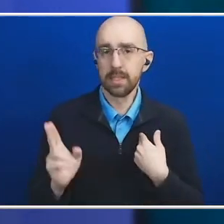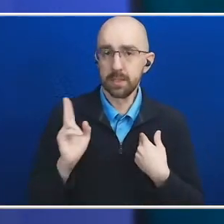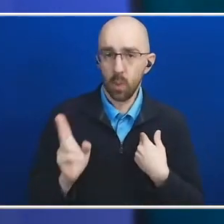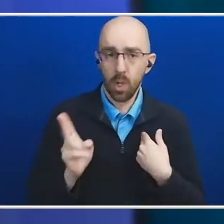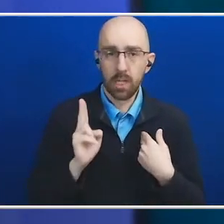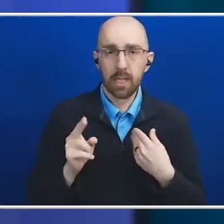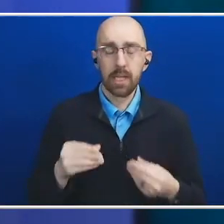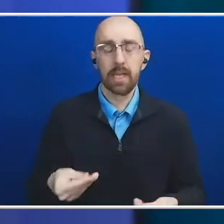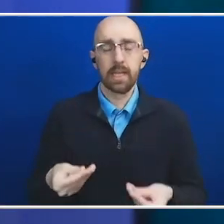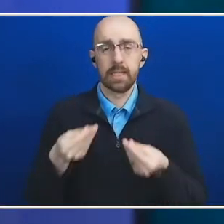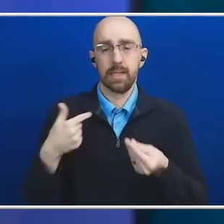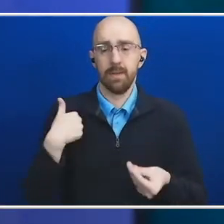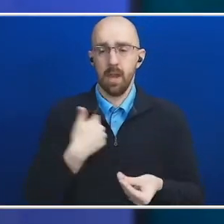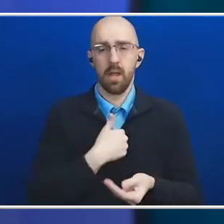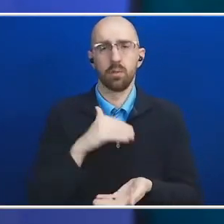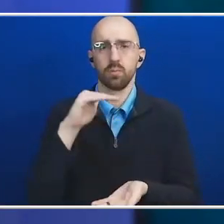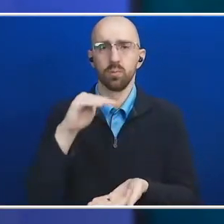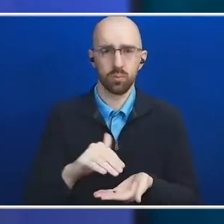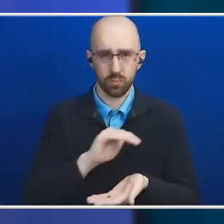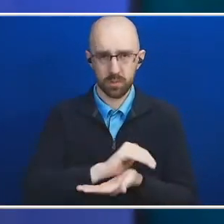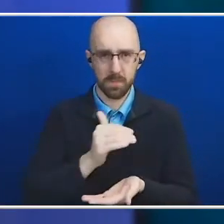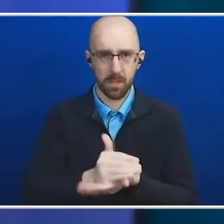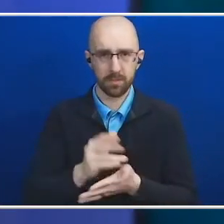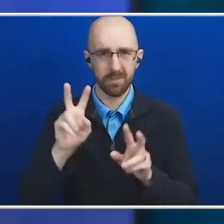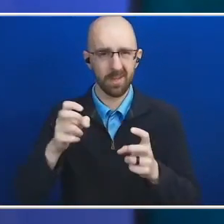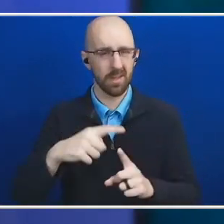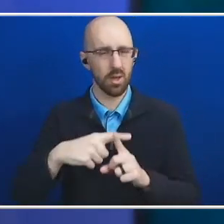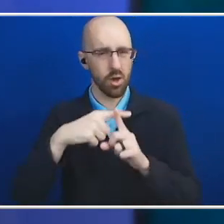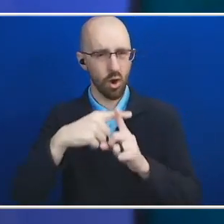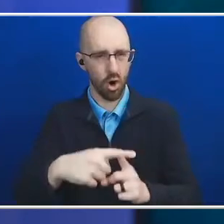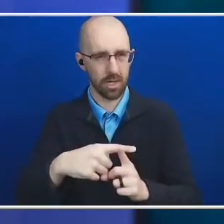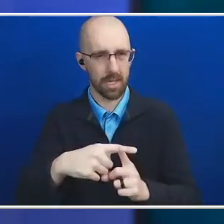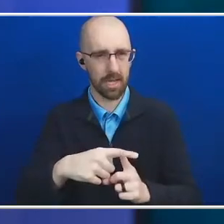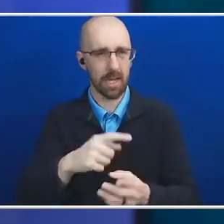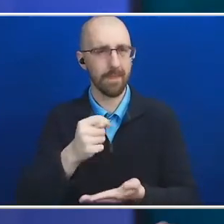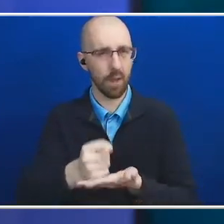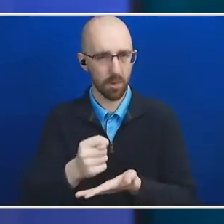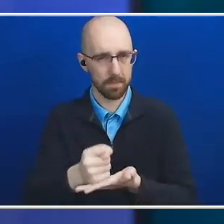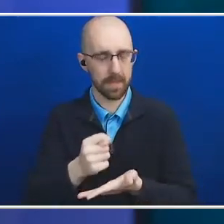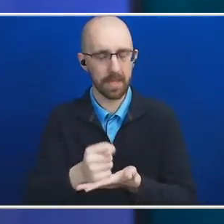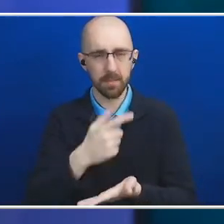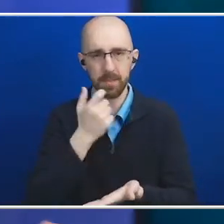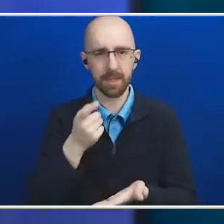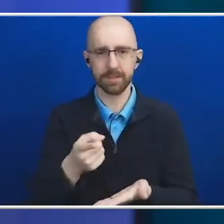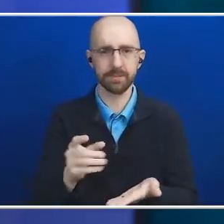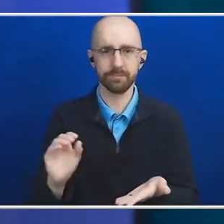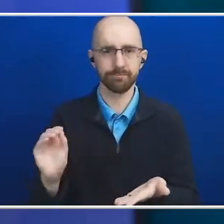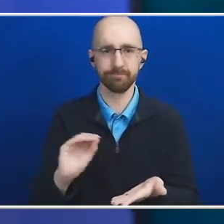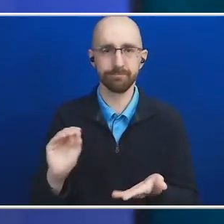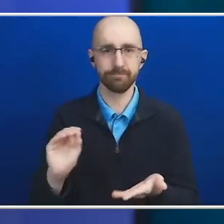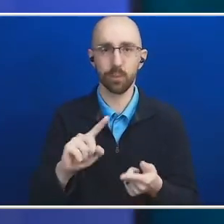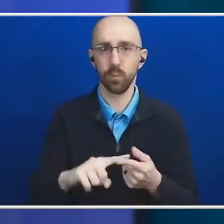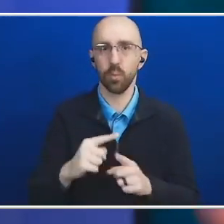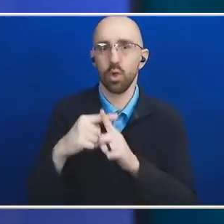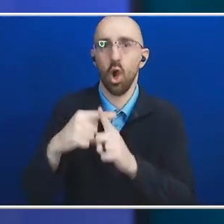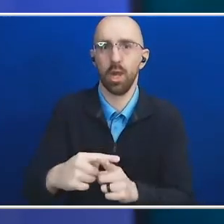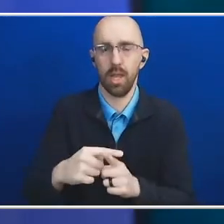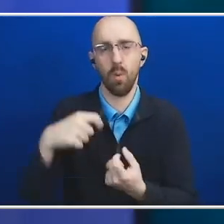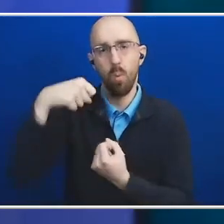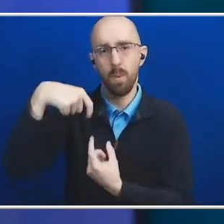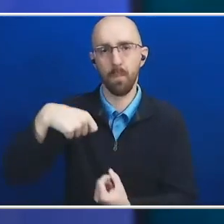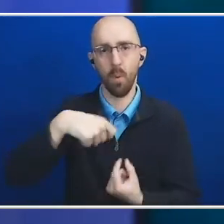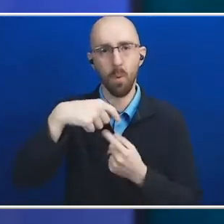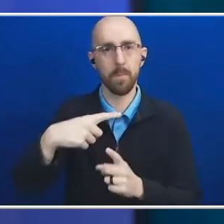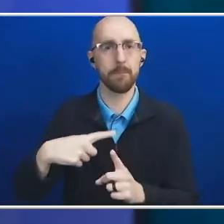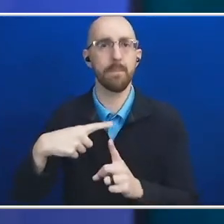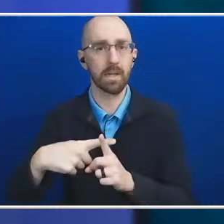reduced amount of targeted therapies because there isn't anything to target. Hormone positive cancers, we can shut down